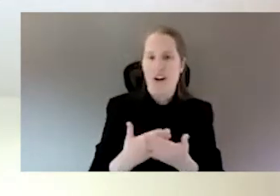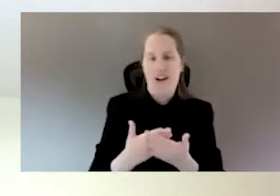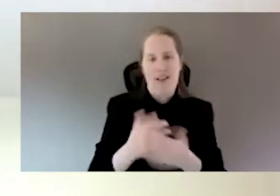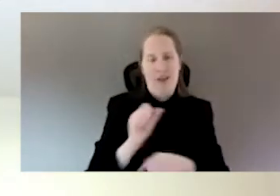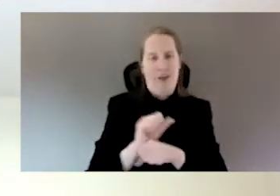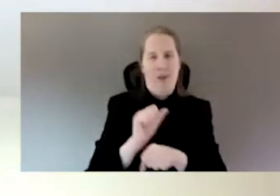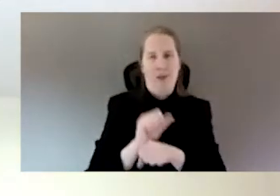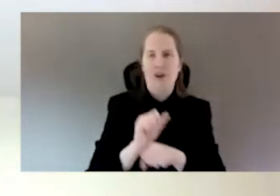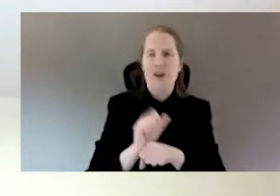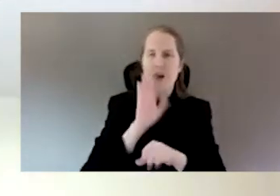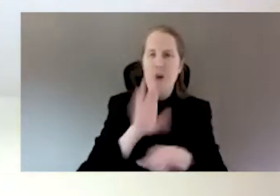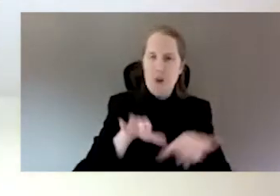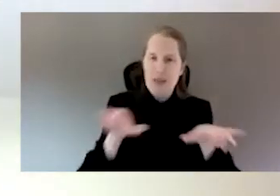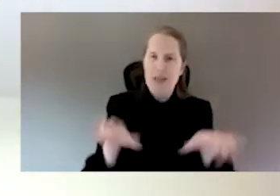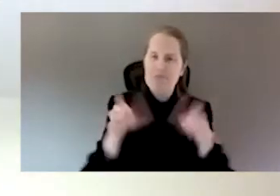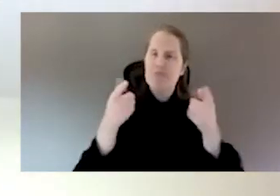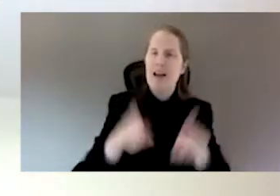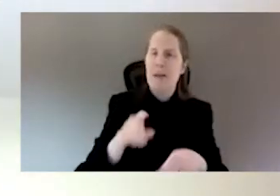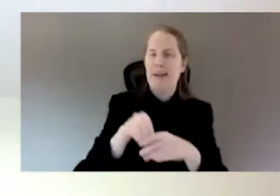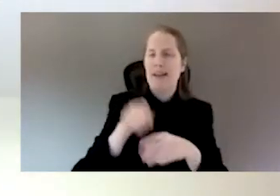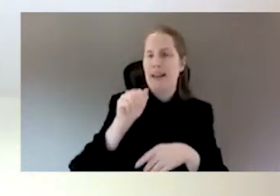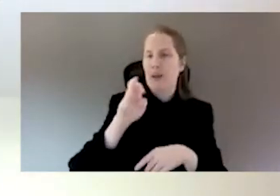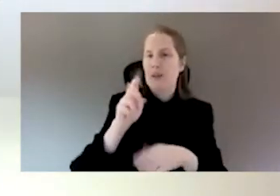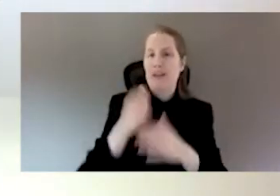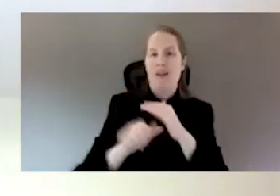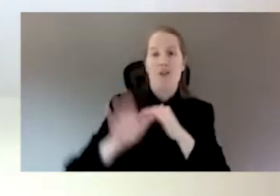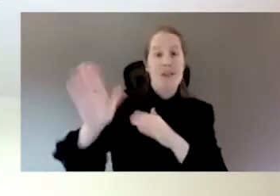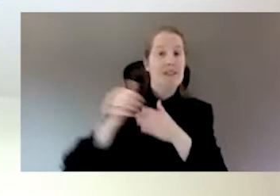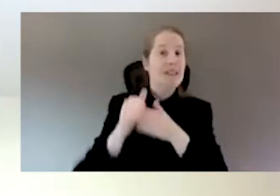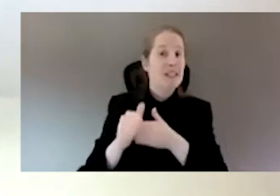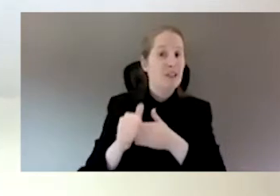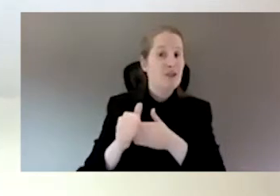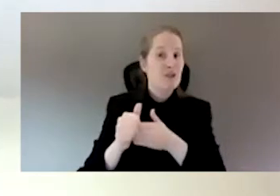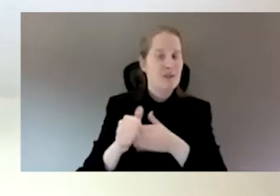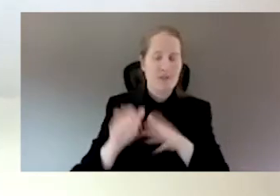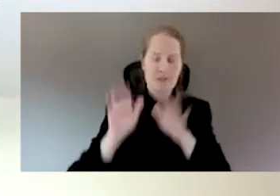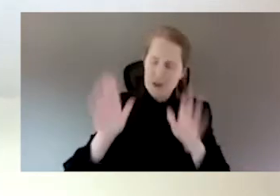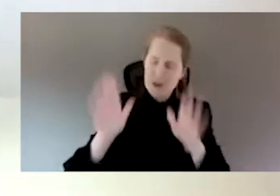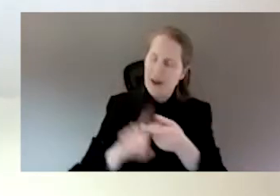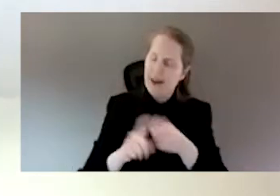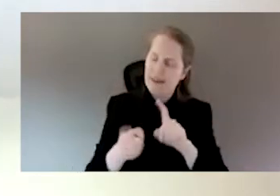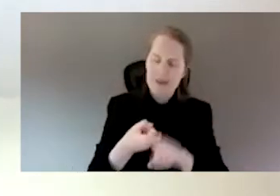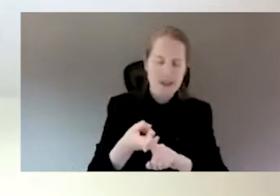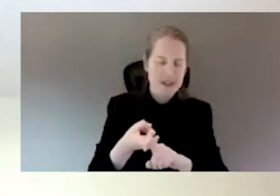towards AUCD under his leadership. John's been a great friend and a great